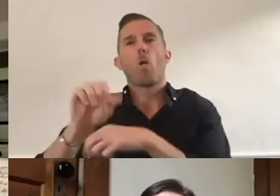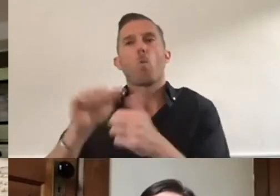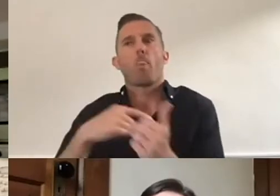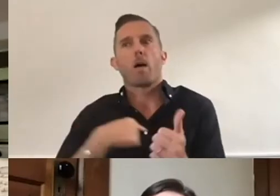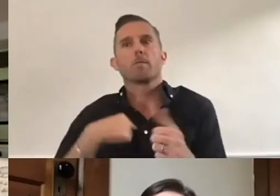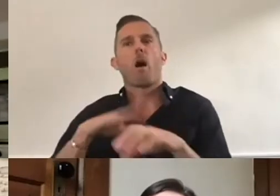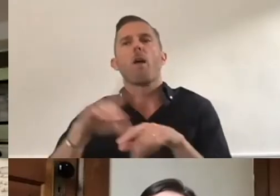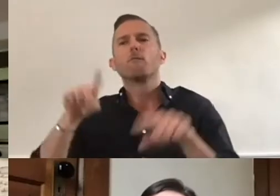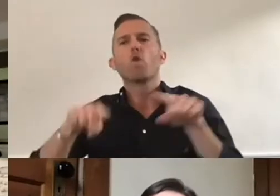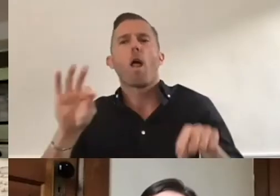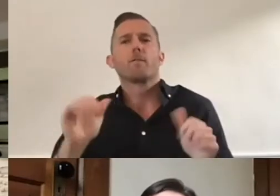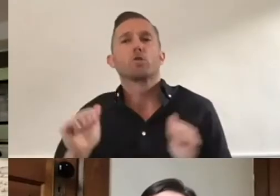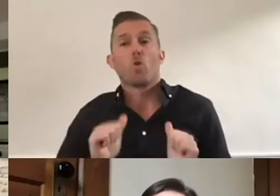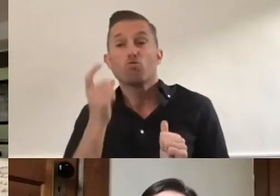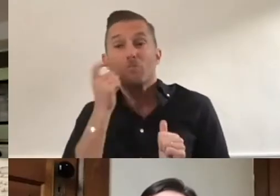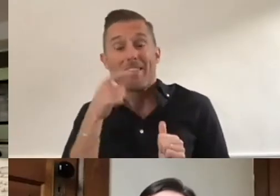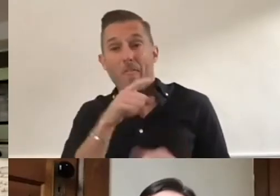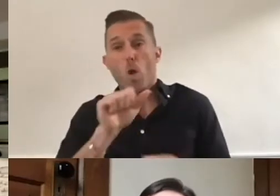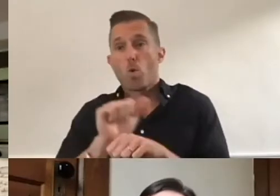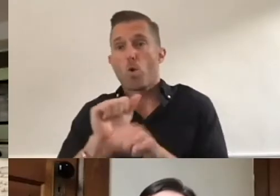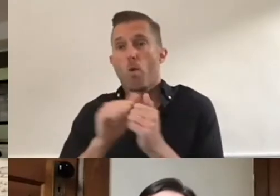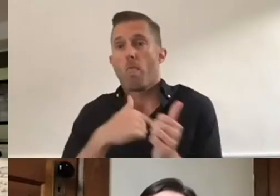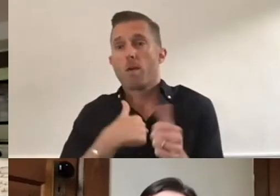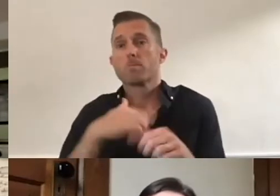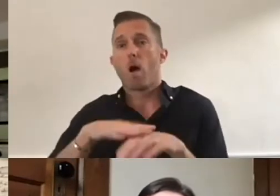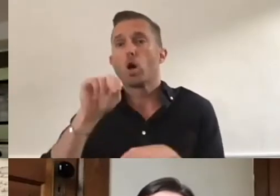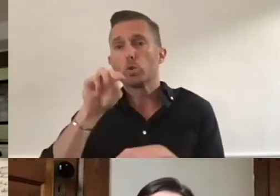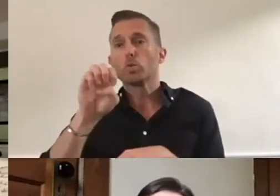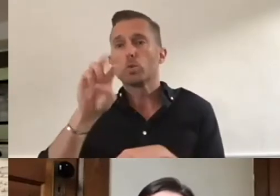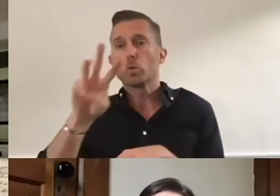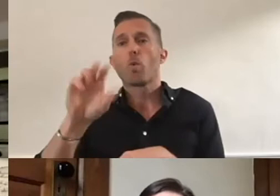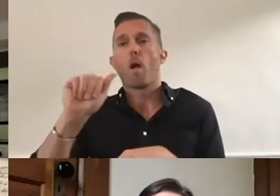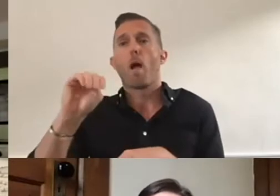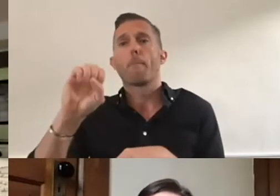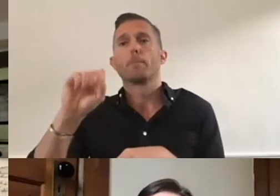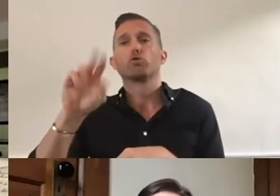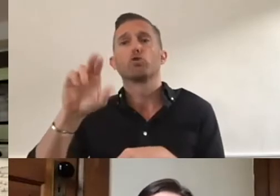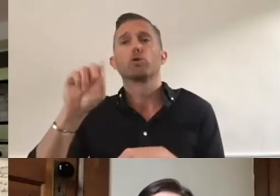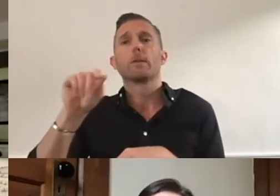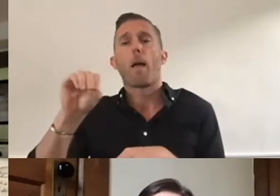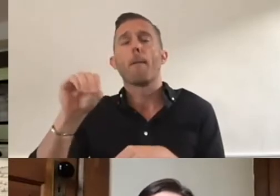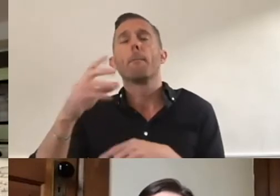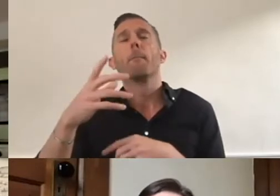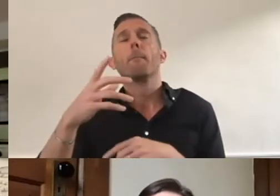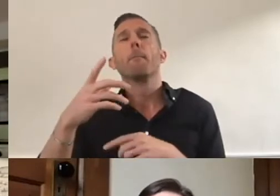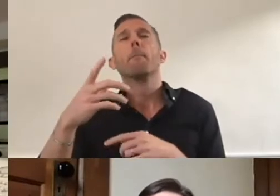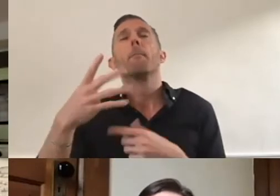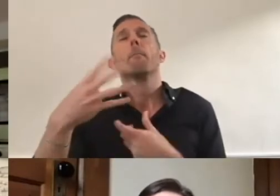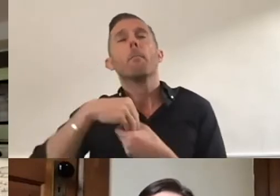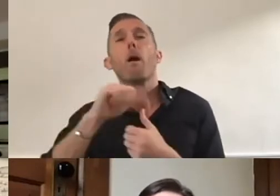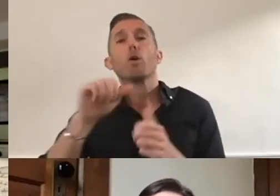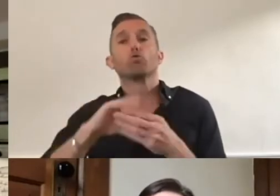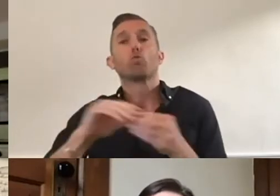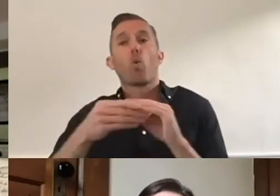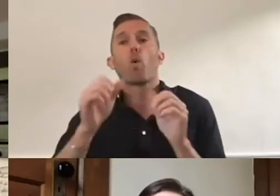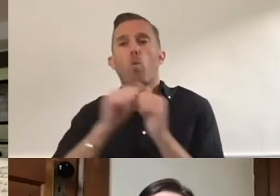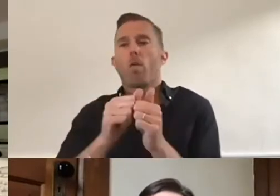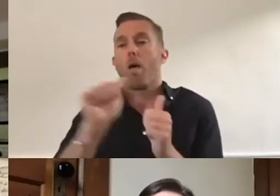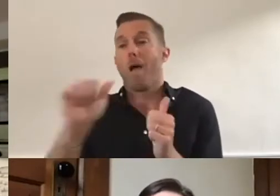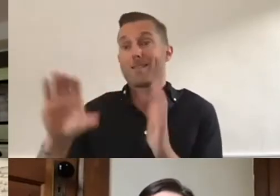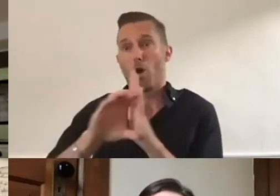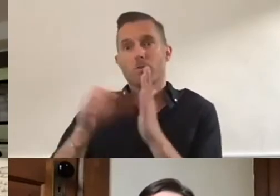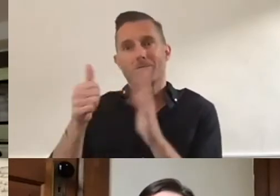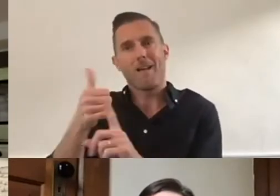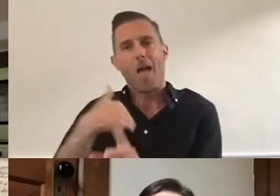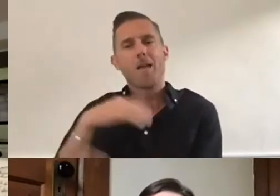recently, they worked with New Amsterdam to consult on a story that involved a character with Down syndrome. So we really try to come at it